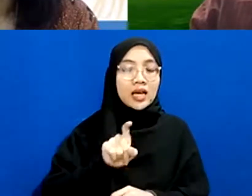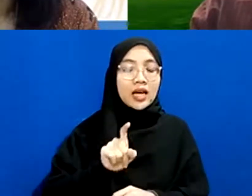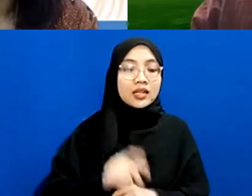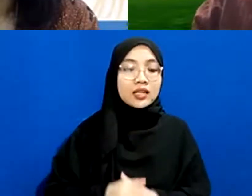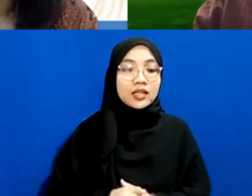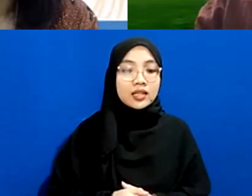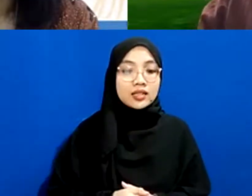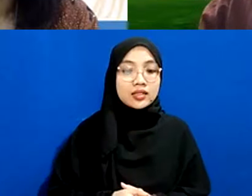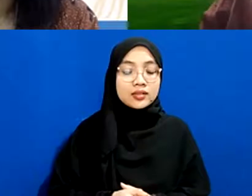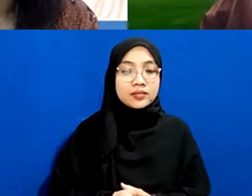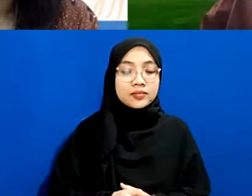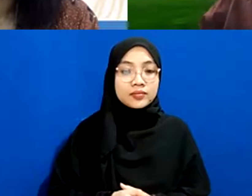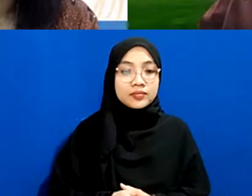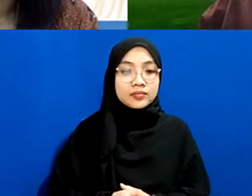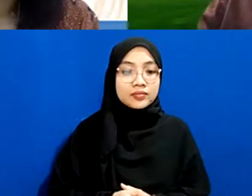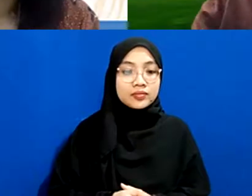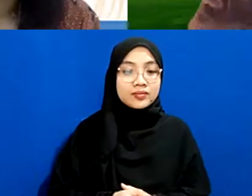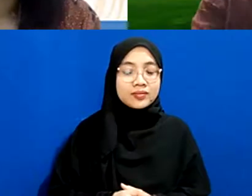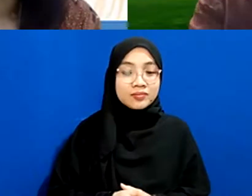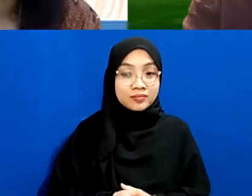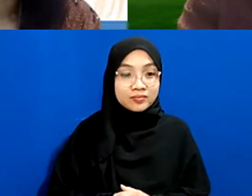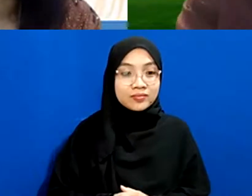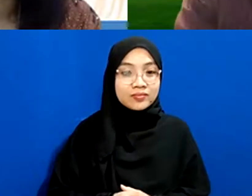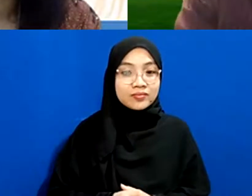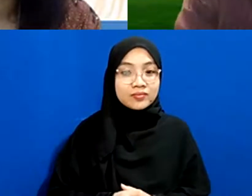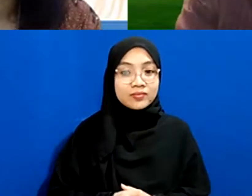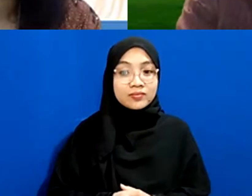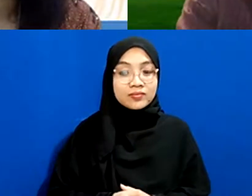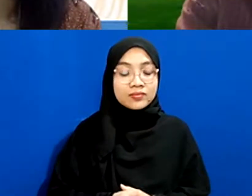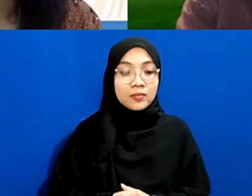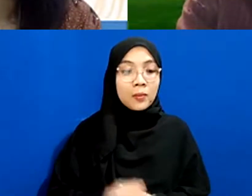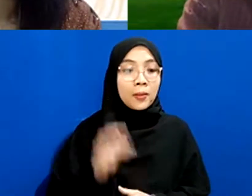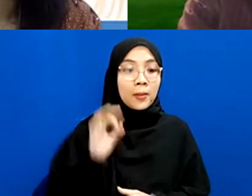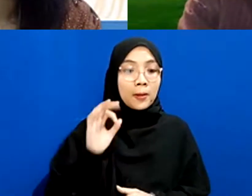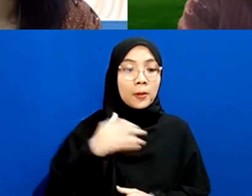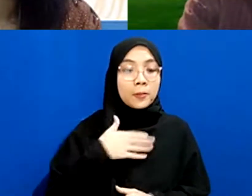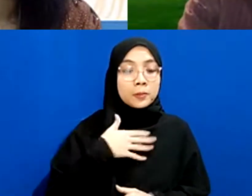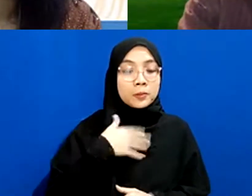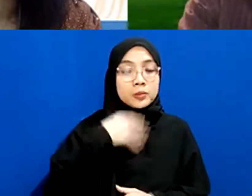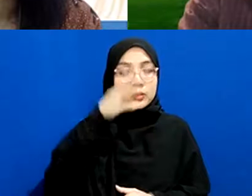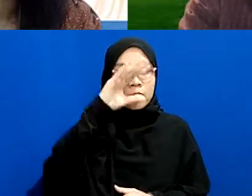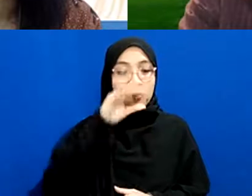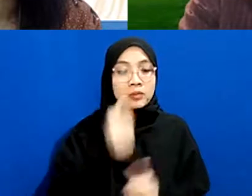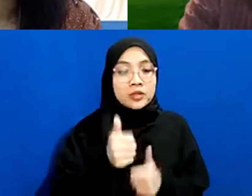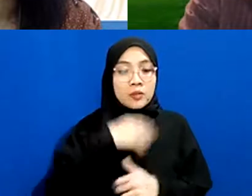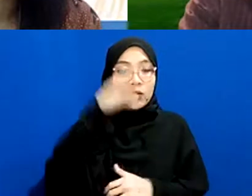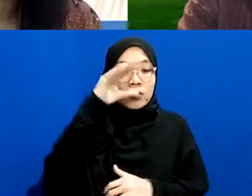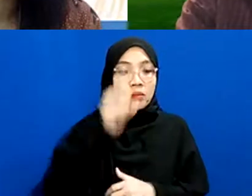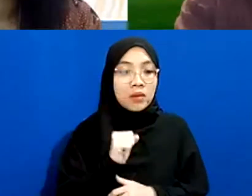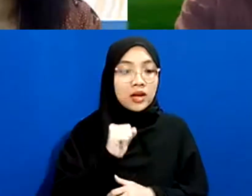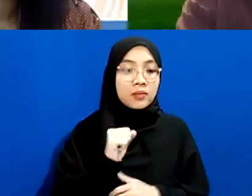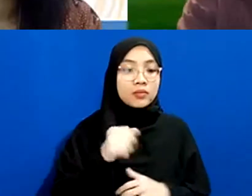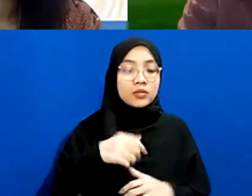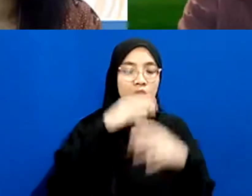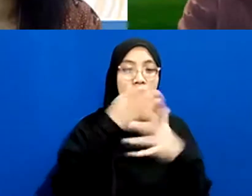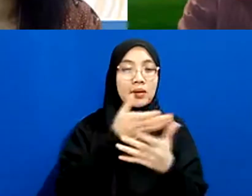more. Yeah. And I can understand that you're just focusing on students